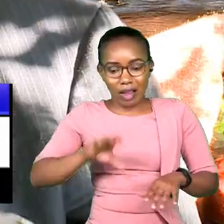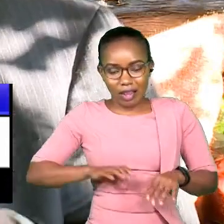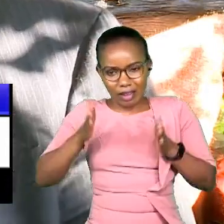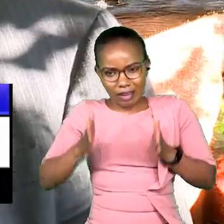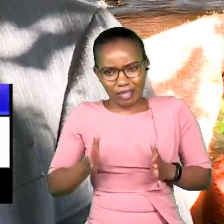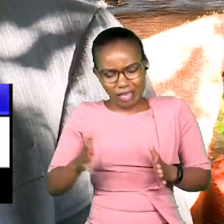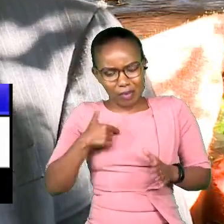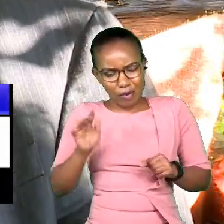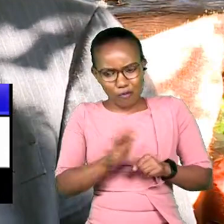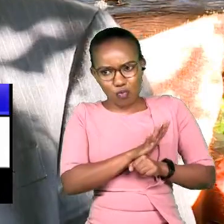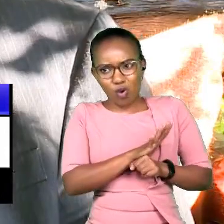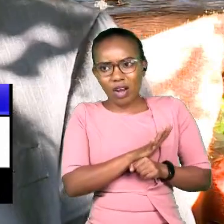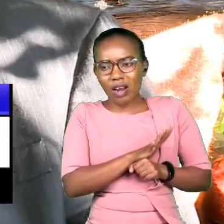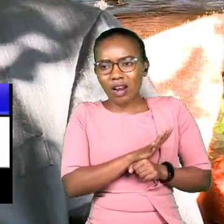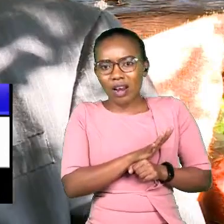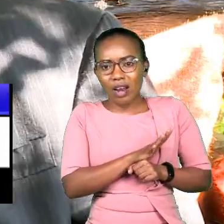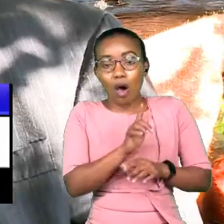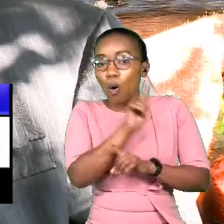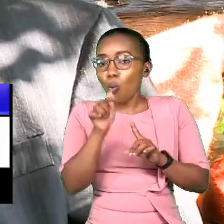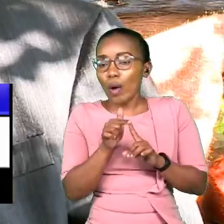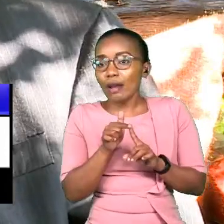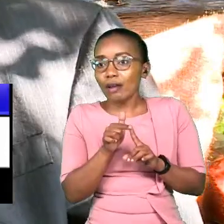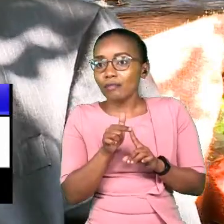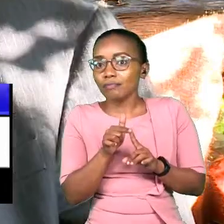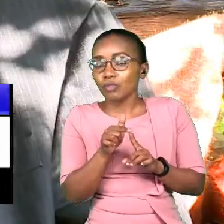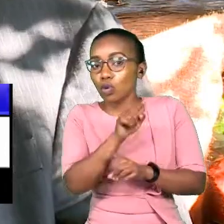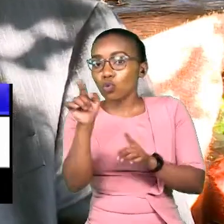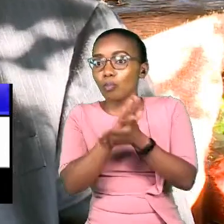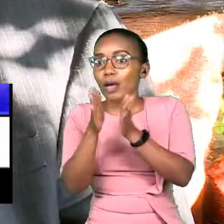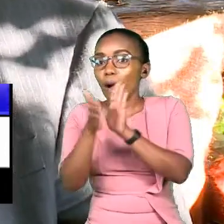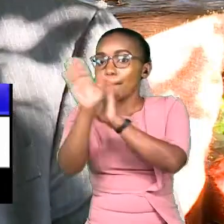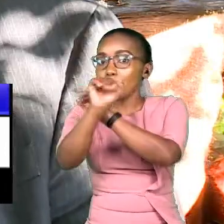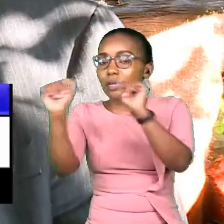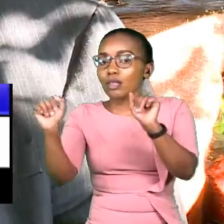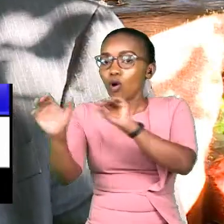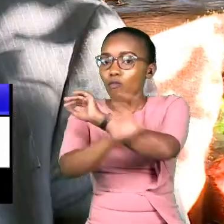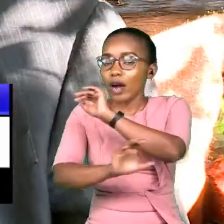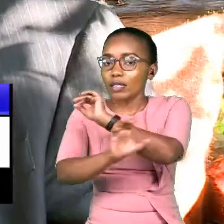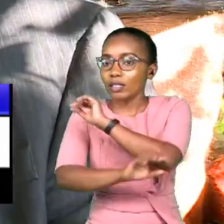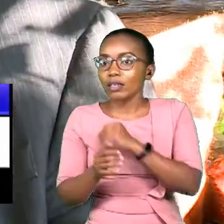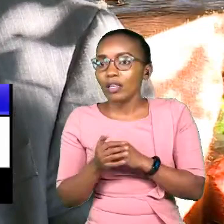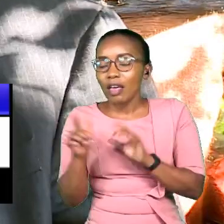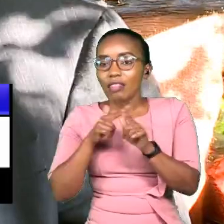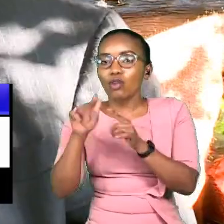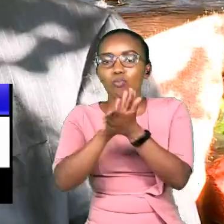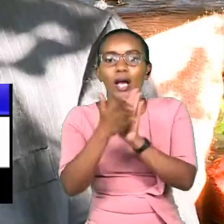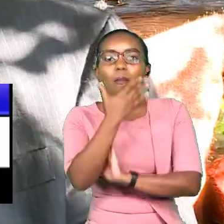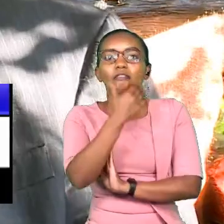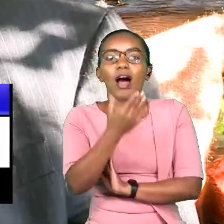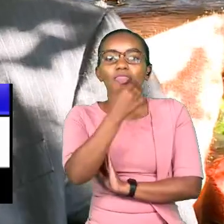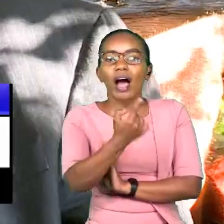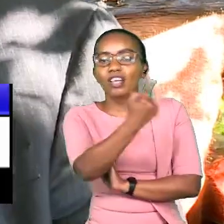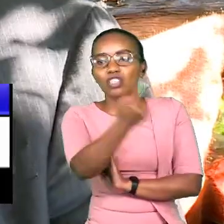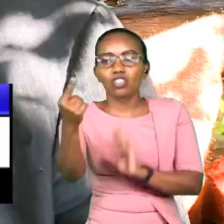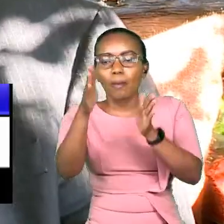principle that I would be partisan. No, once you become a president of a nation, you are like a father. Everyone